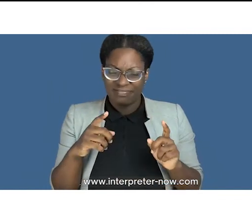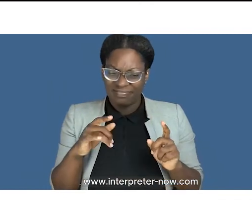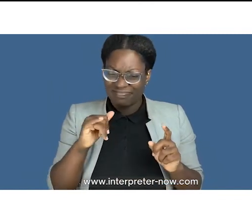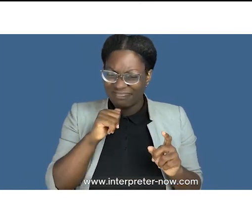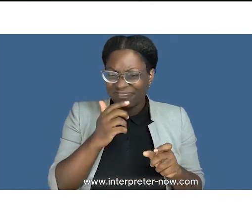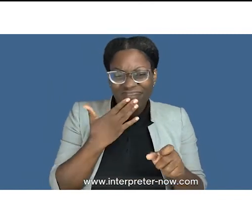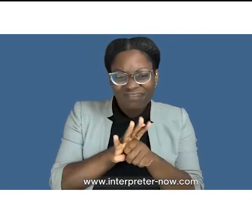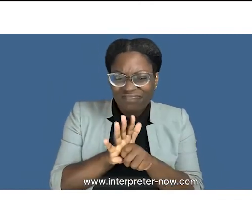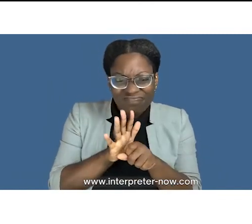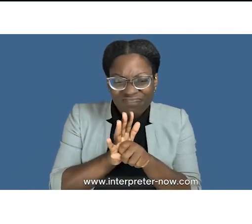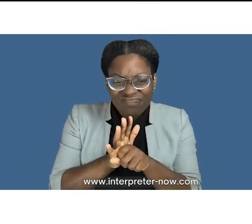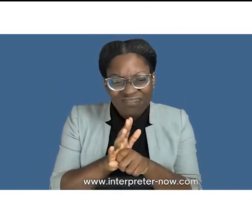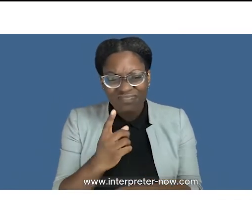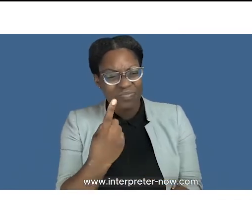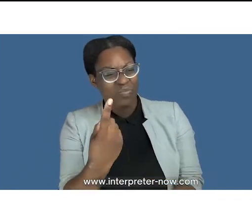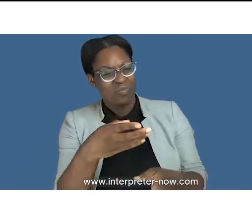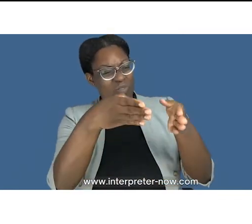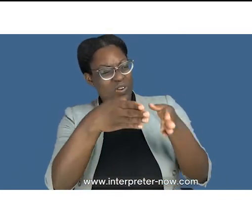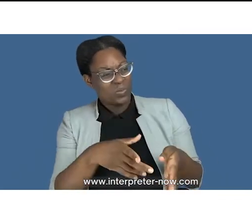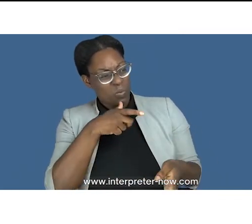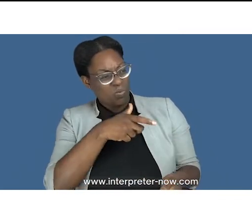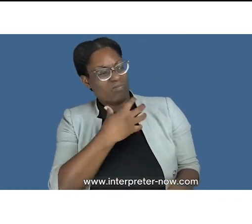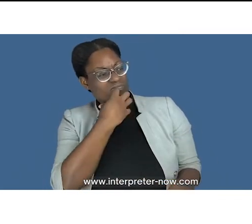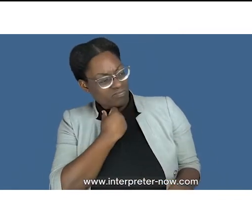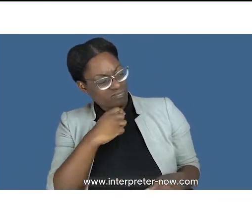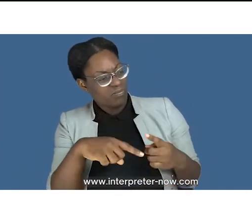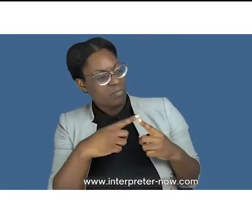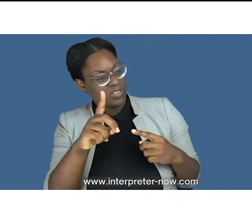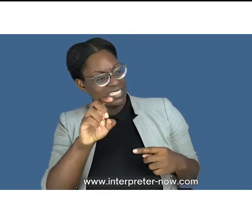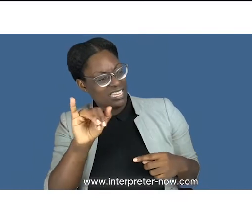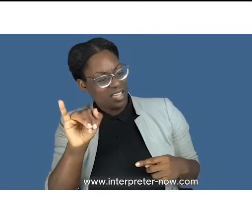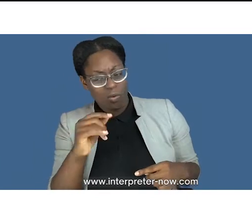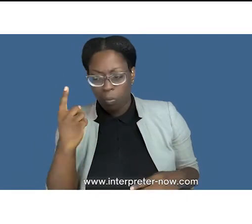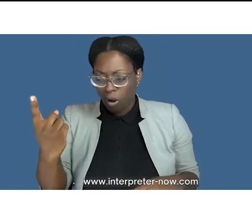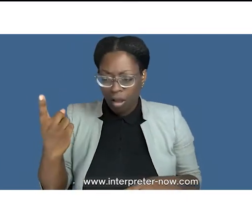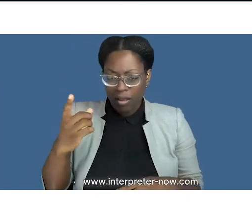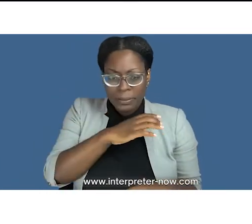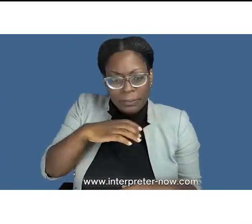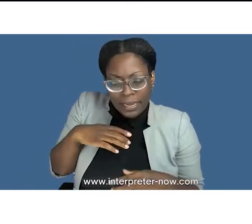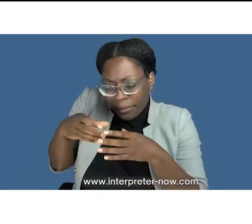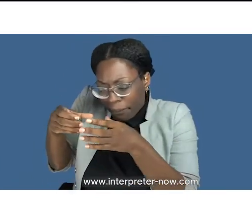it's not possible to create change across our cultures if just one person is working on it. It really takes